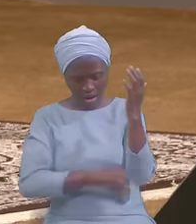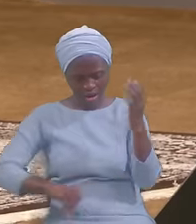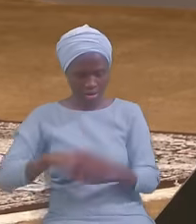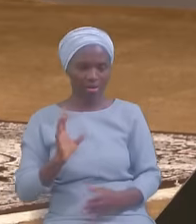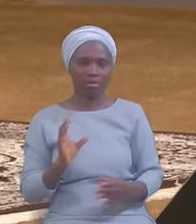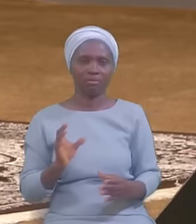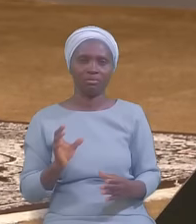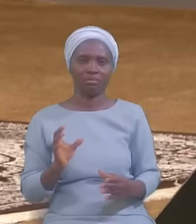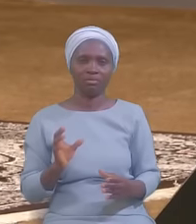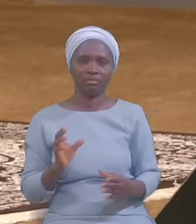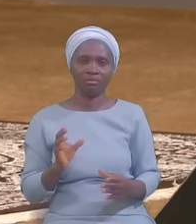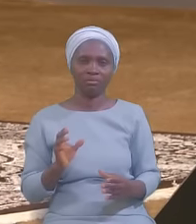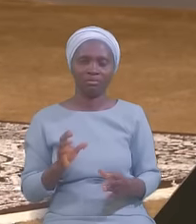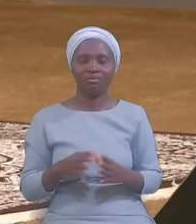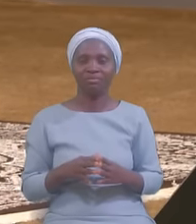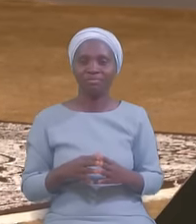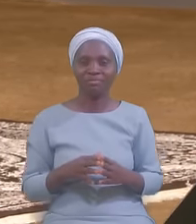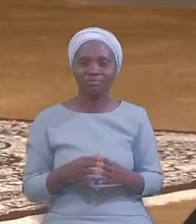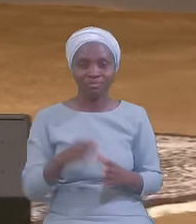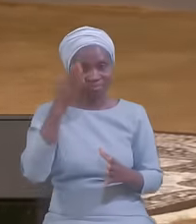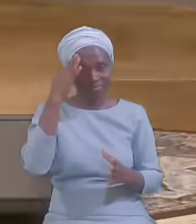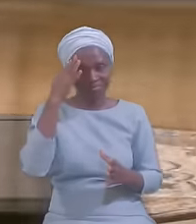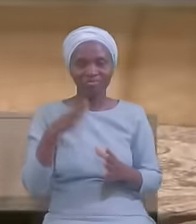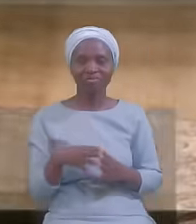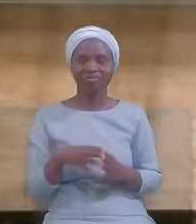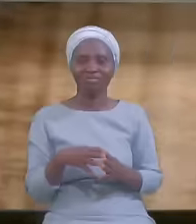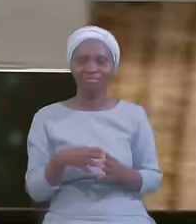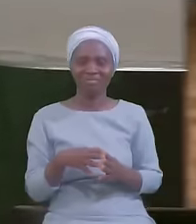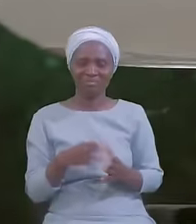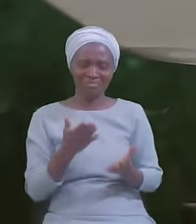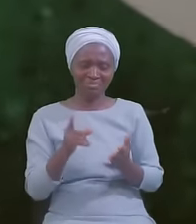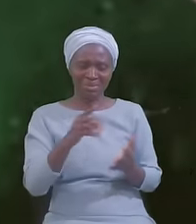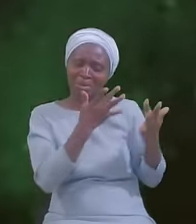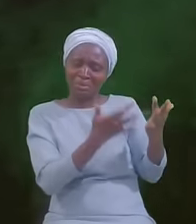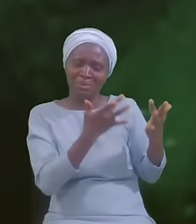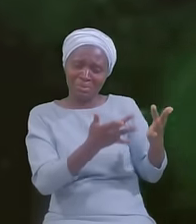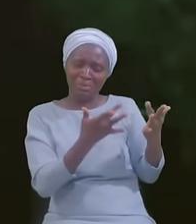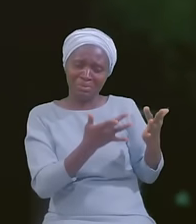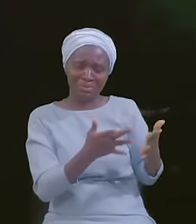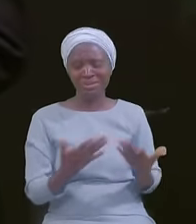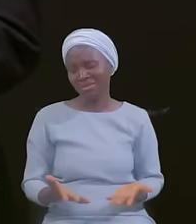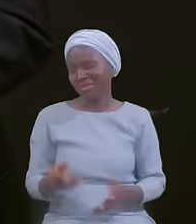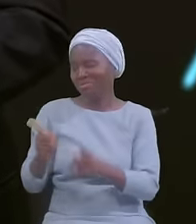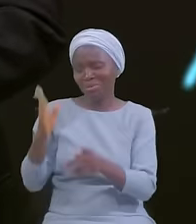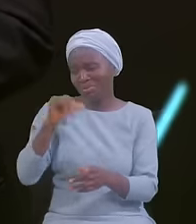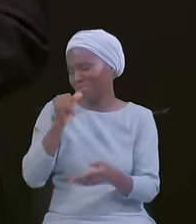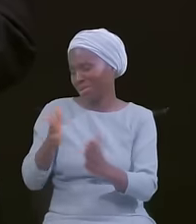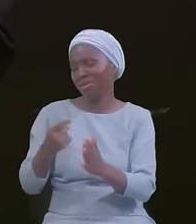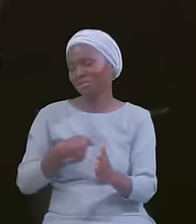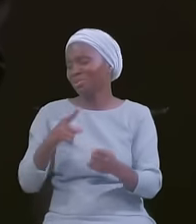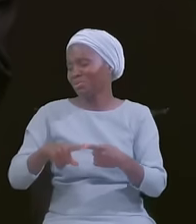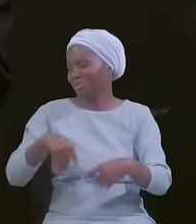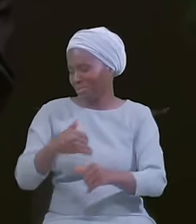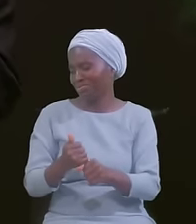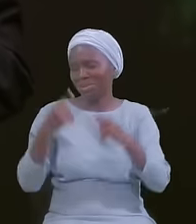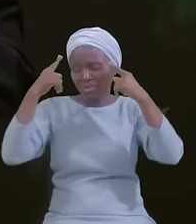out. You know, people are waiting there. People will not allow me to, you know, make progress.